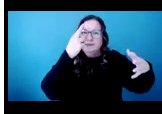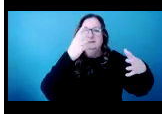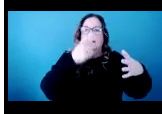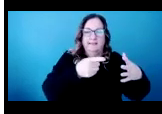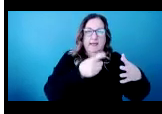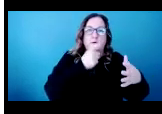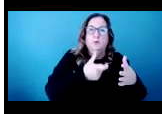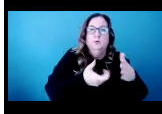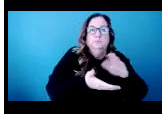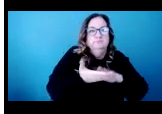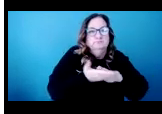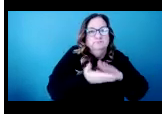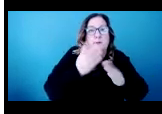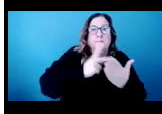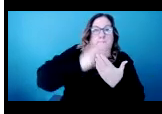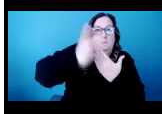programs.